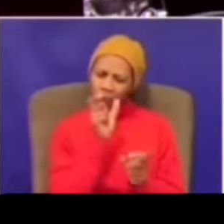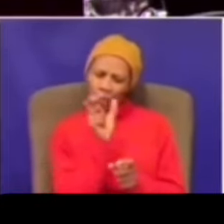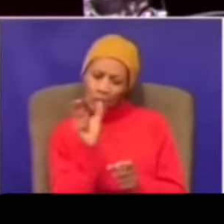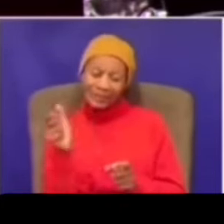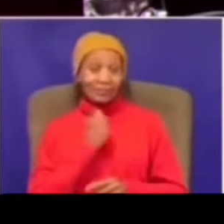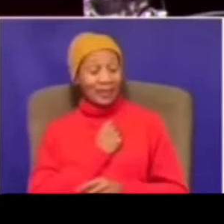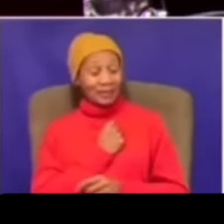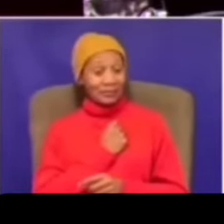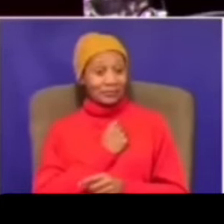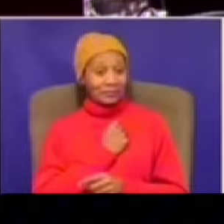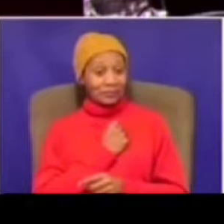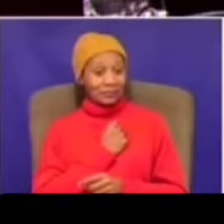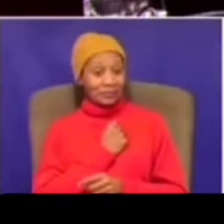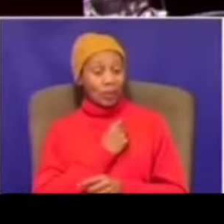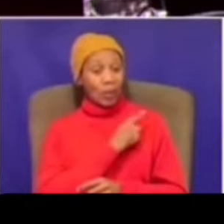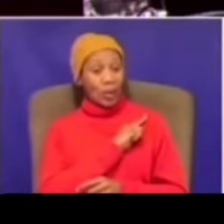Kebulezi